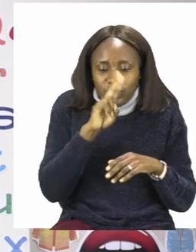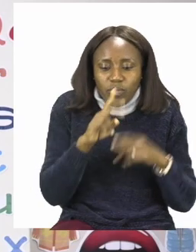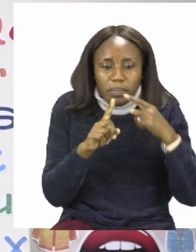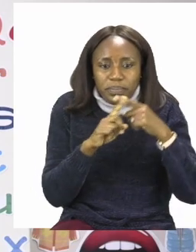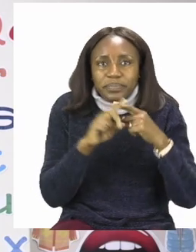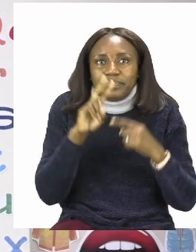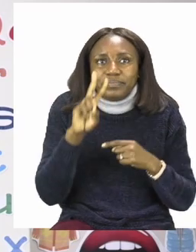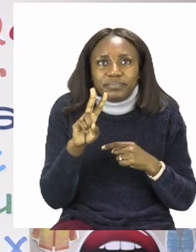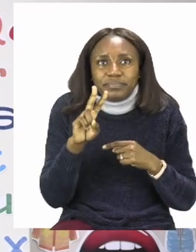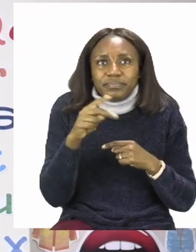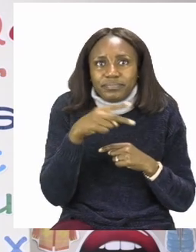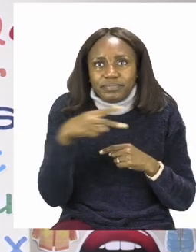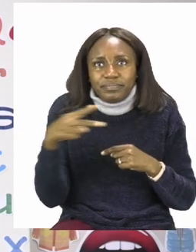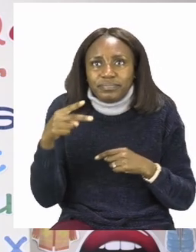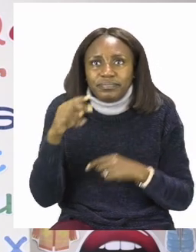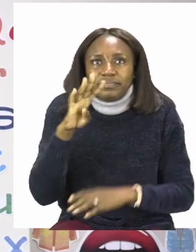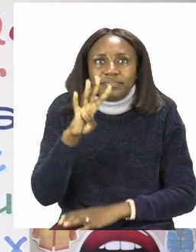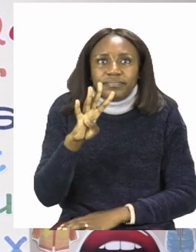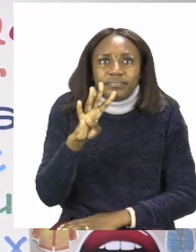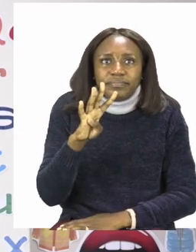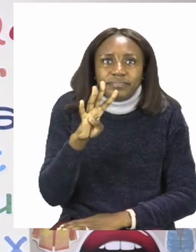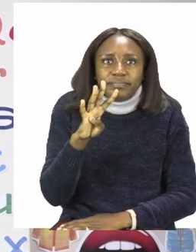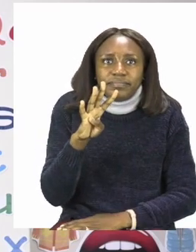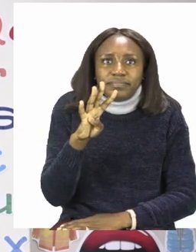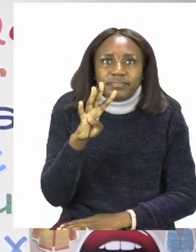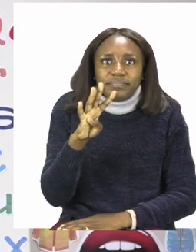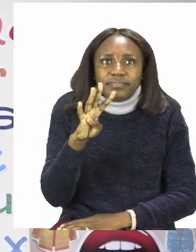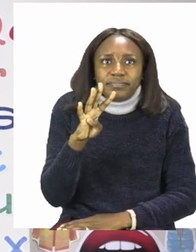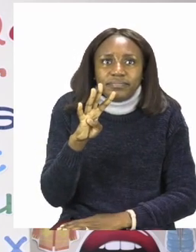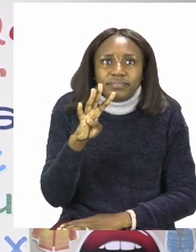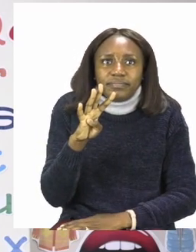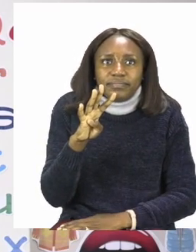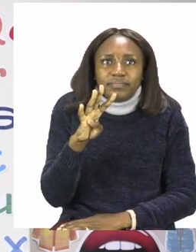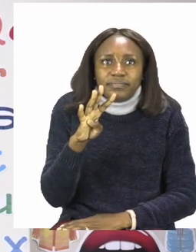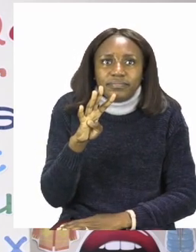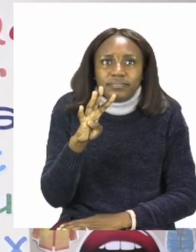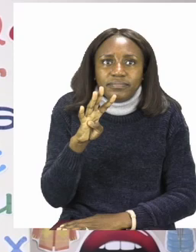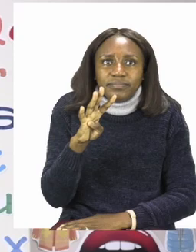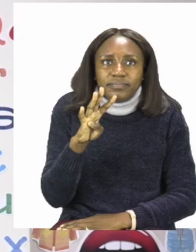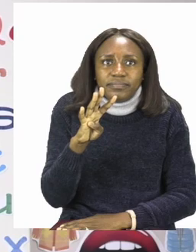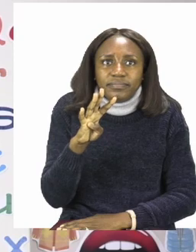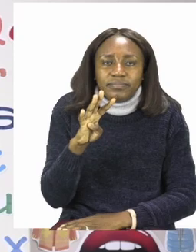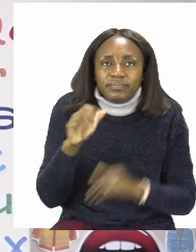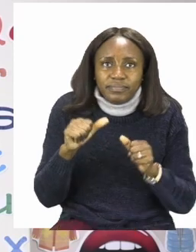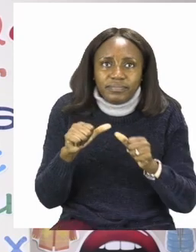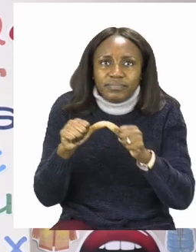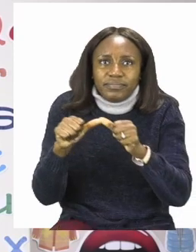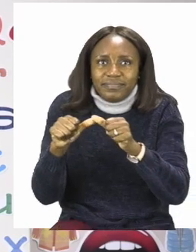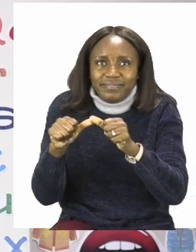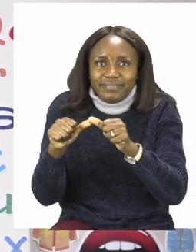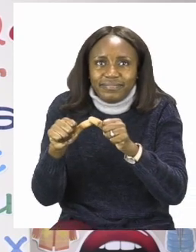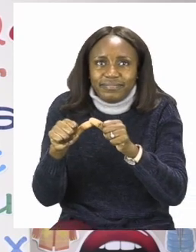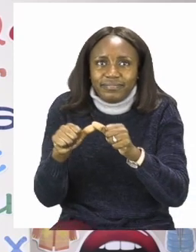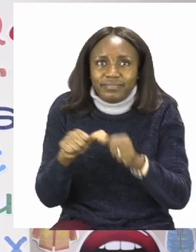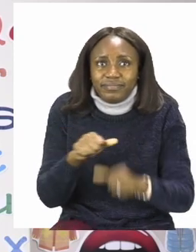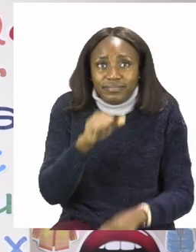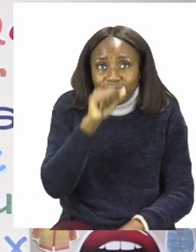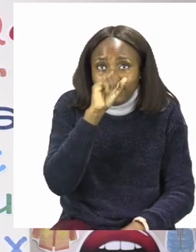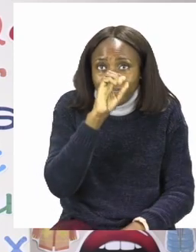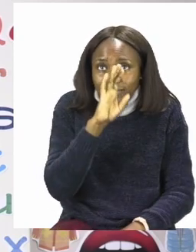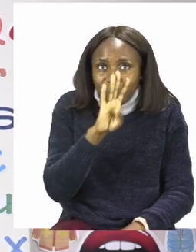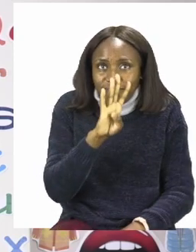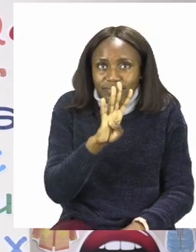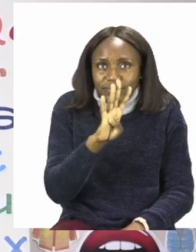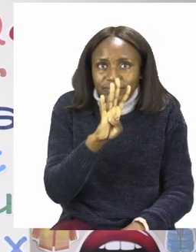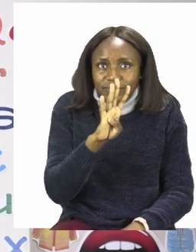2 will give us 4. Now we need to move on with our train. We have our 4 here